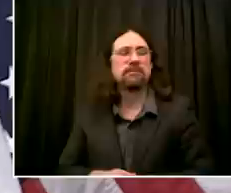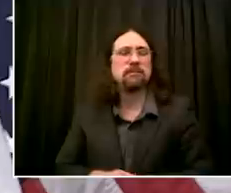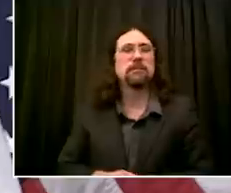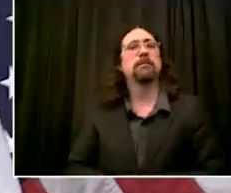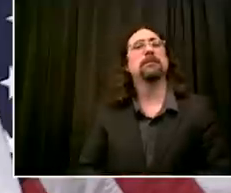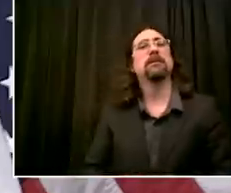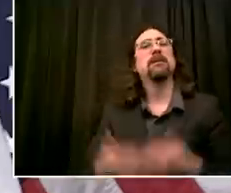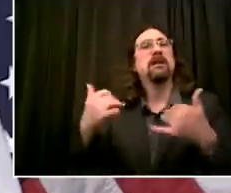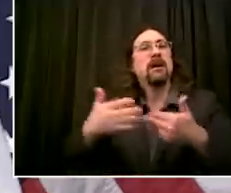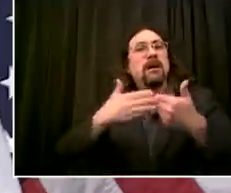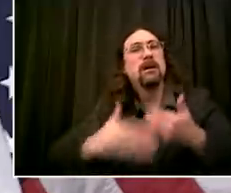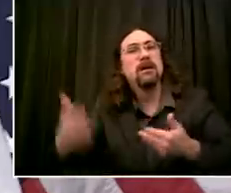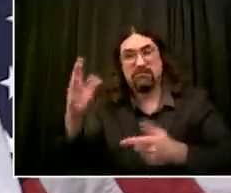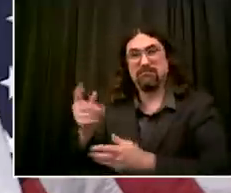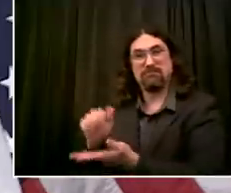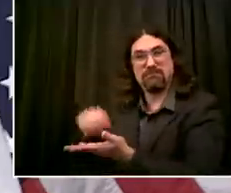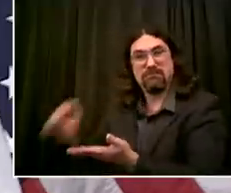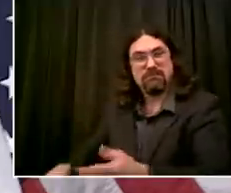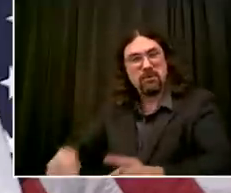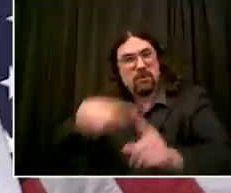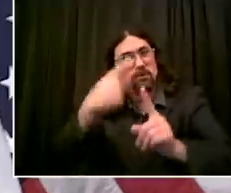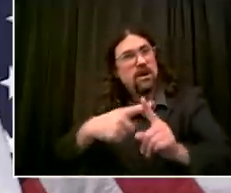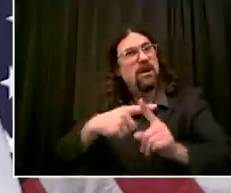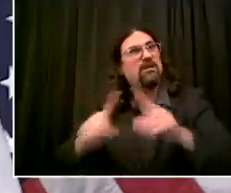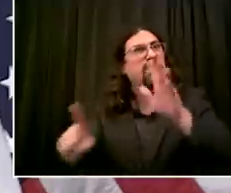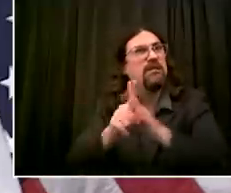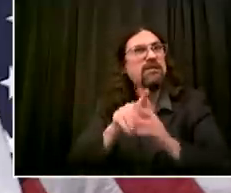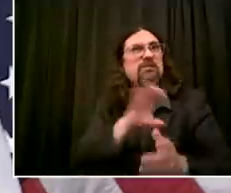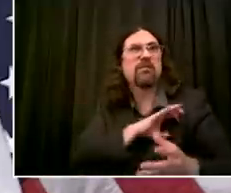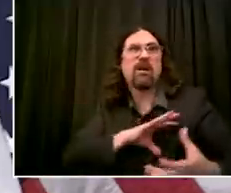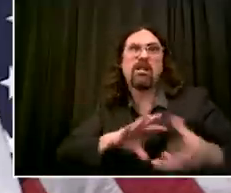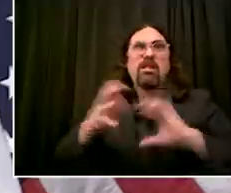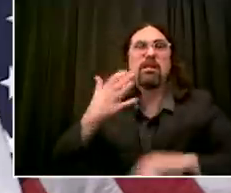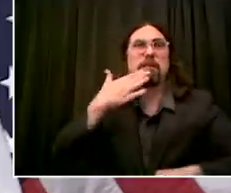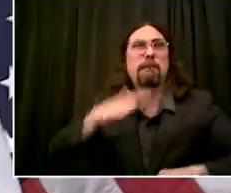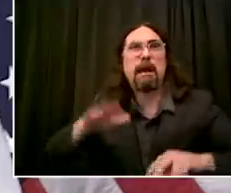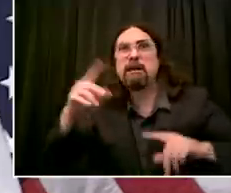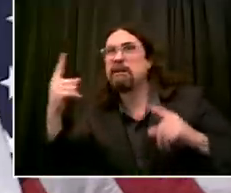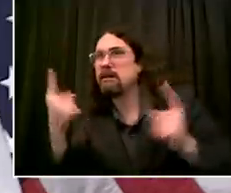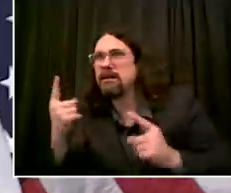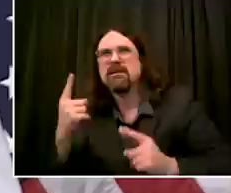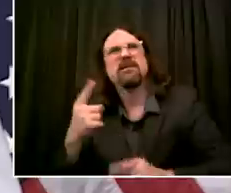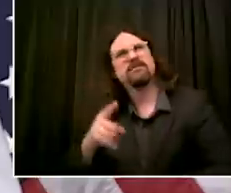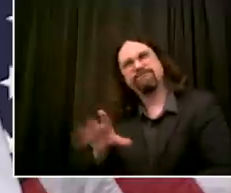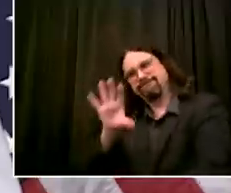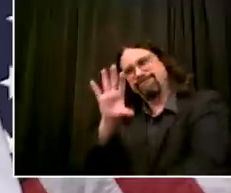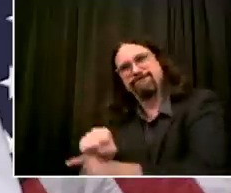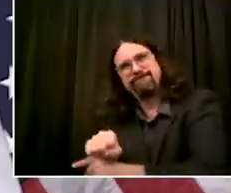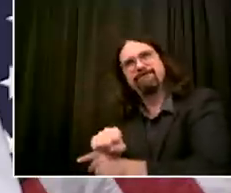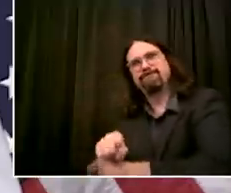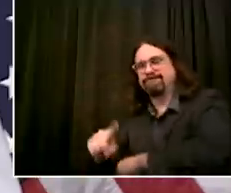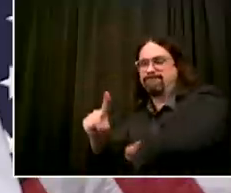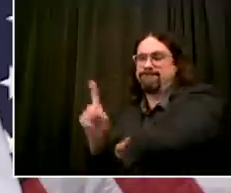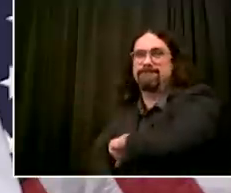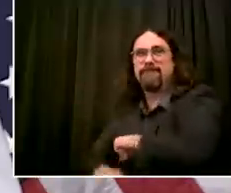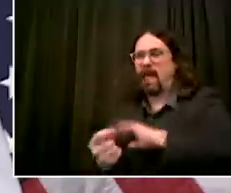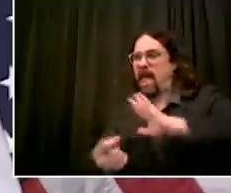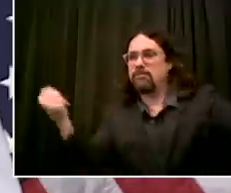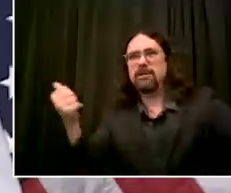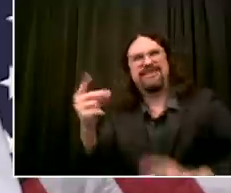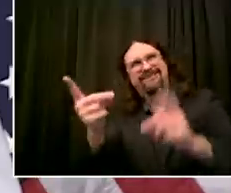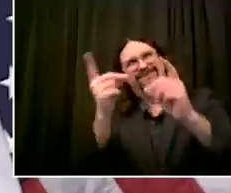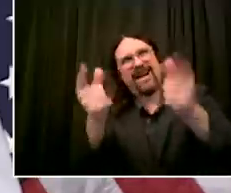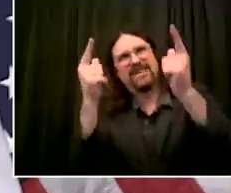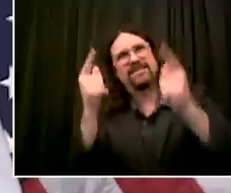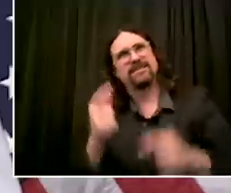mean, off the police force. Anyone who shouldn't be on, shouldn't be on. As simple as that. Anyone who needs to be removed should be removed. I don't think that's a lot. I